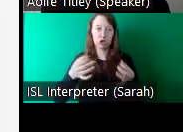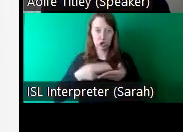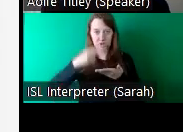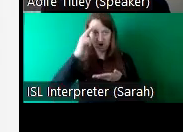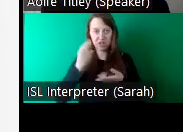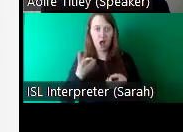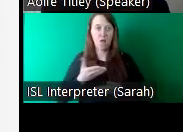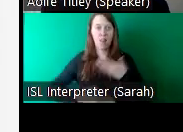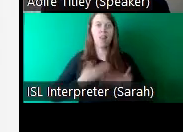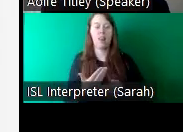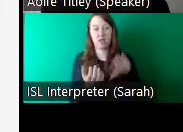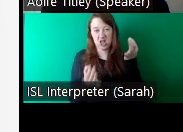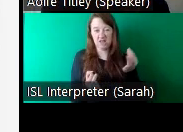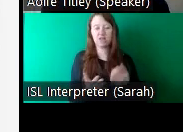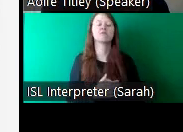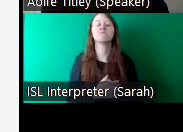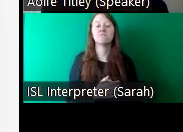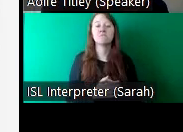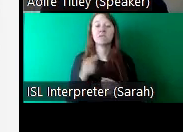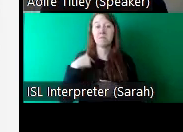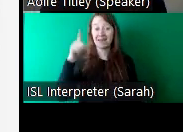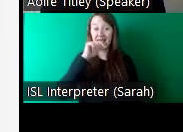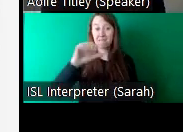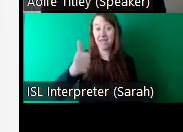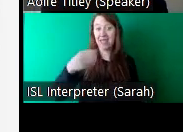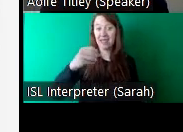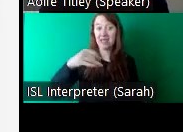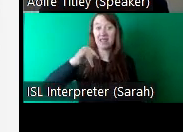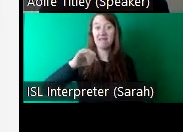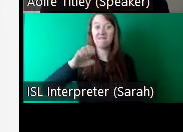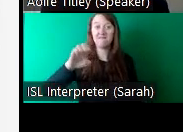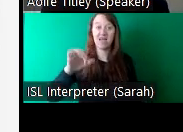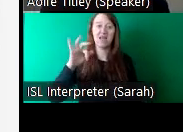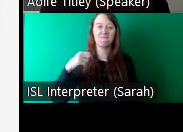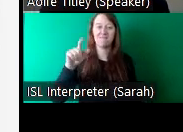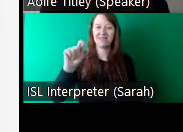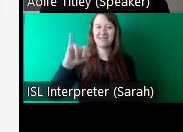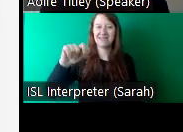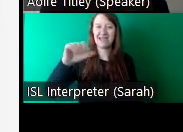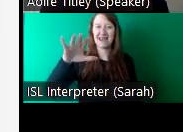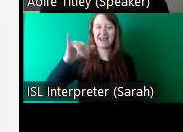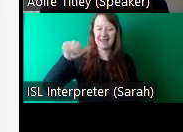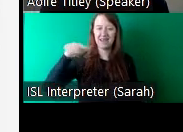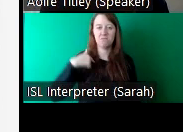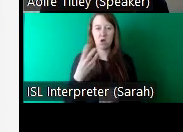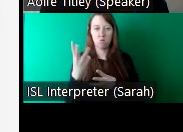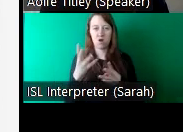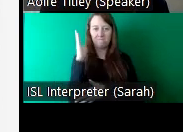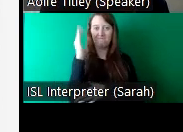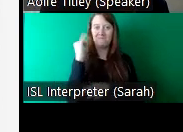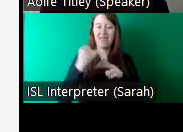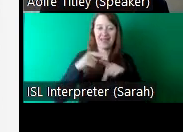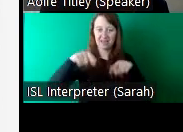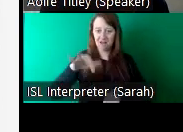My name is Aoife Titley. I am the lecturer in GCE in the Frebel department in Maynooth University. So I work with student primary